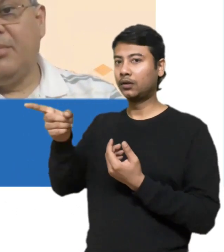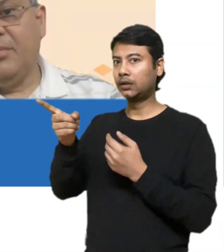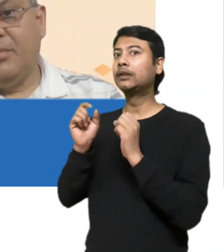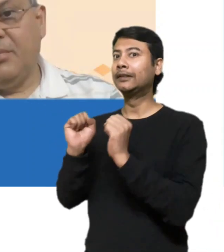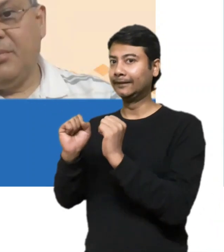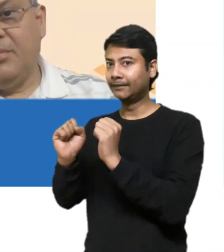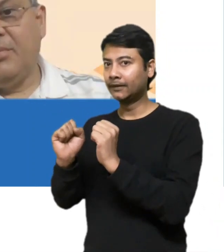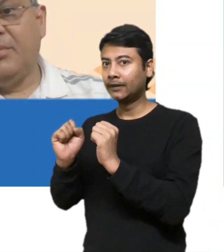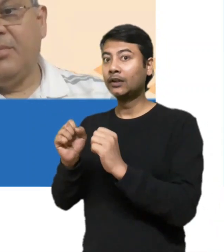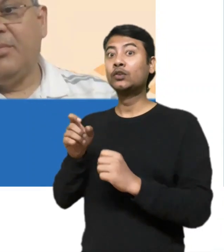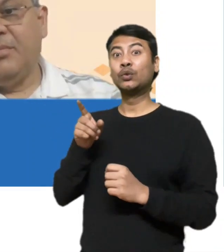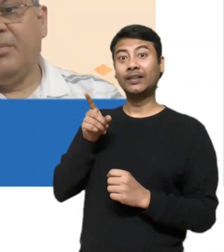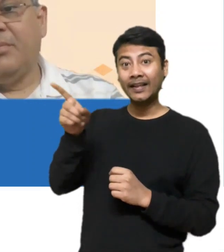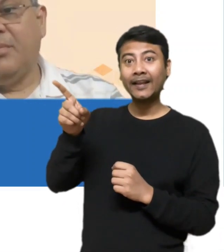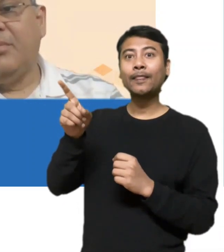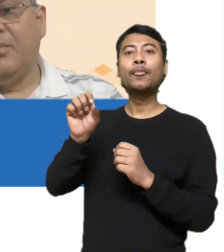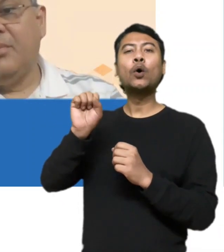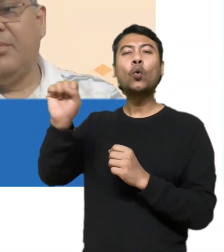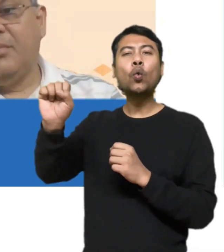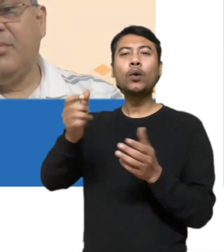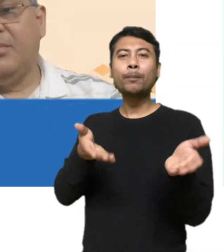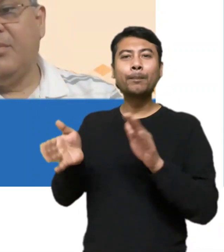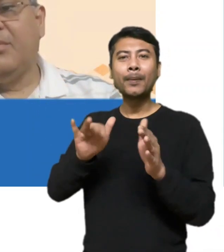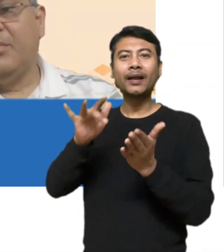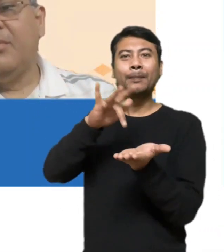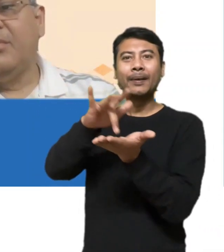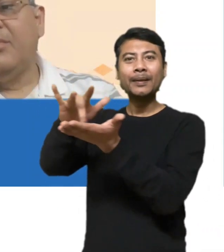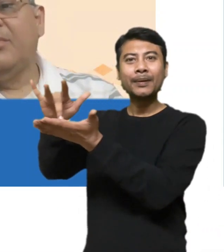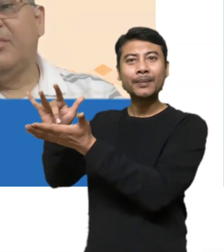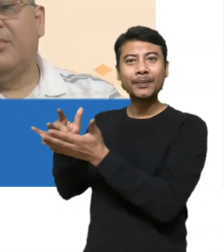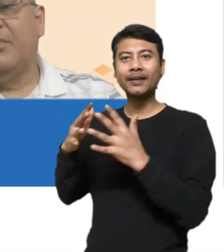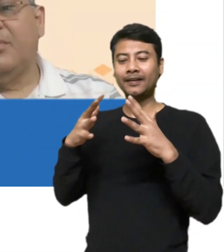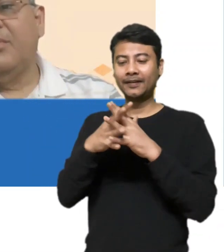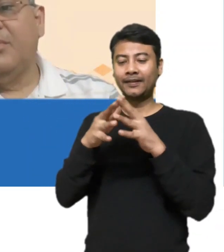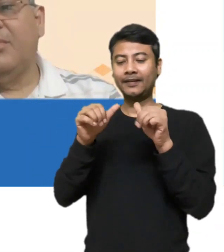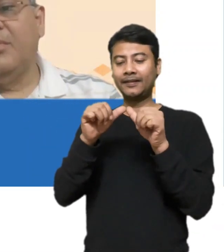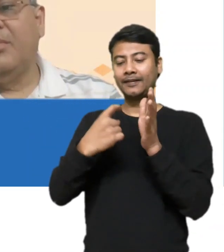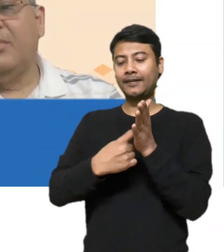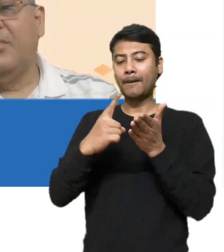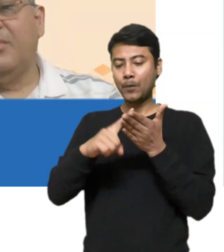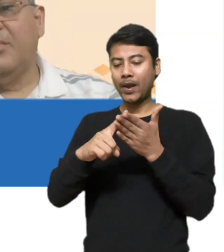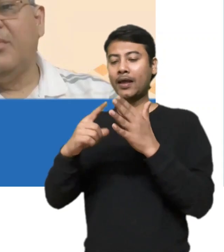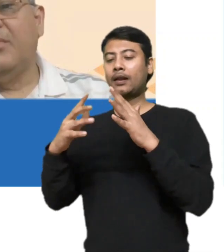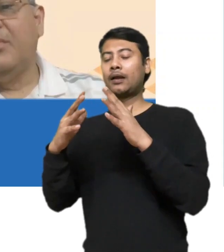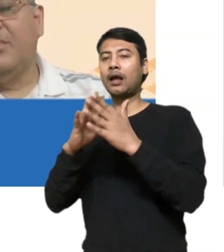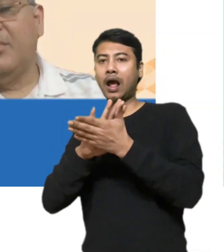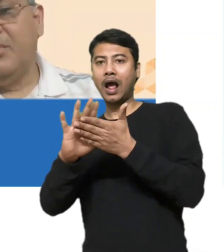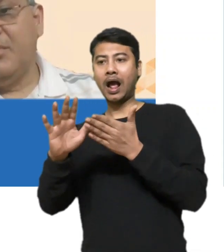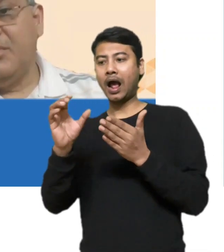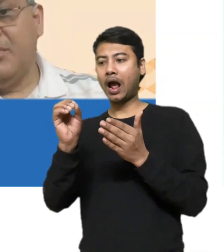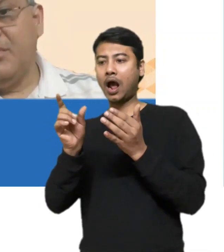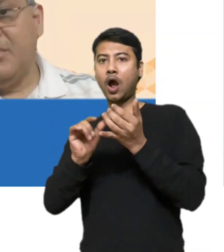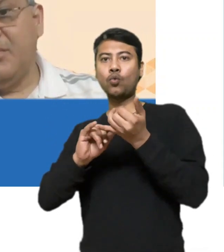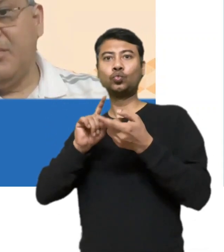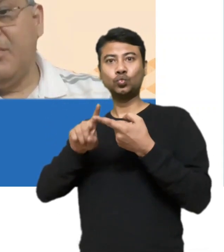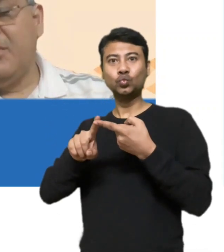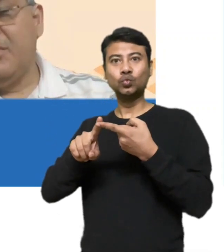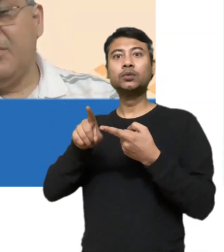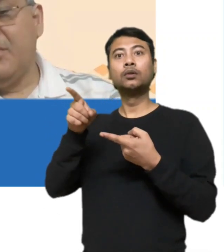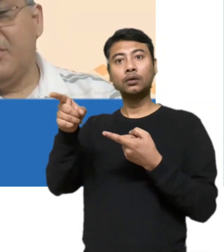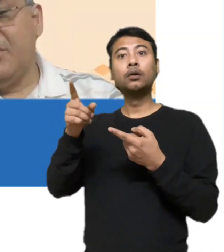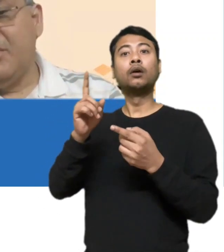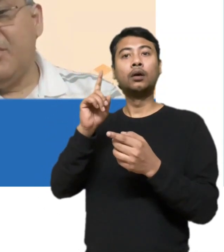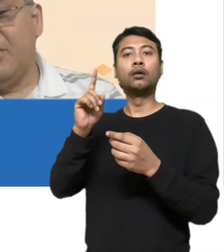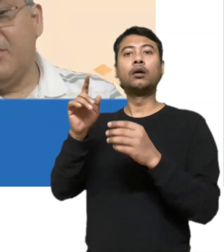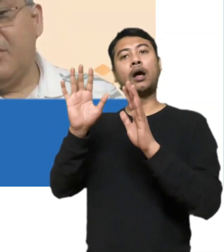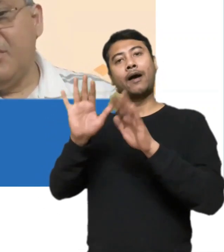in a large number of their warehouses, or what they call fulfillment centers. You press a button, and immediately the interpreter is there. And we